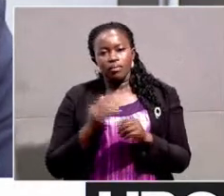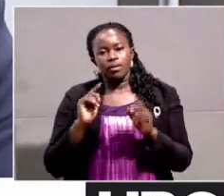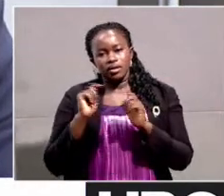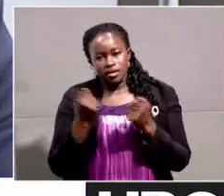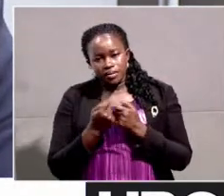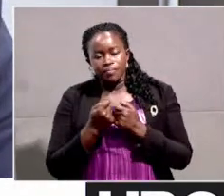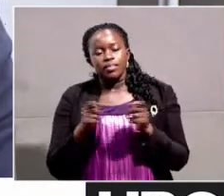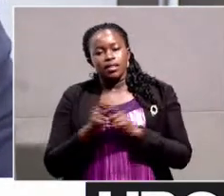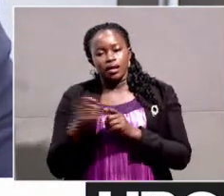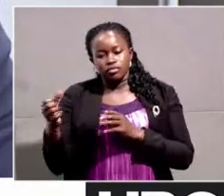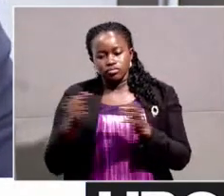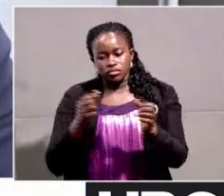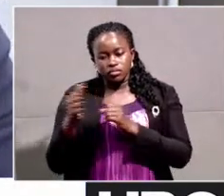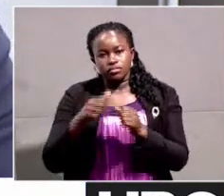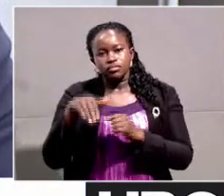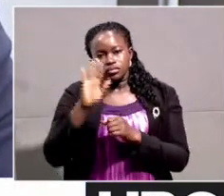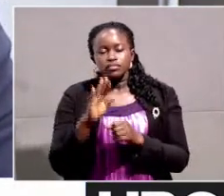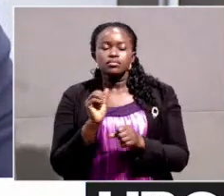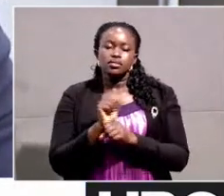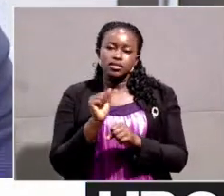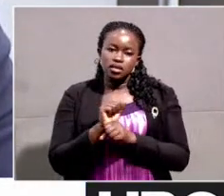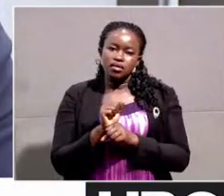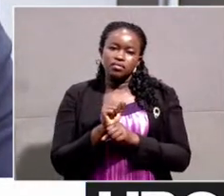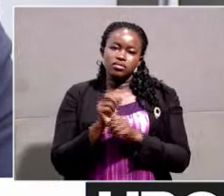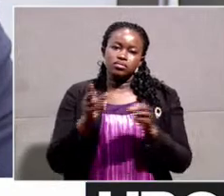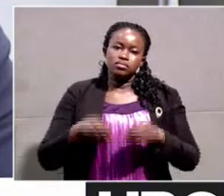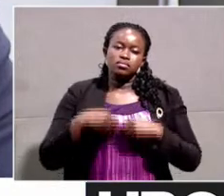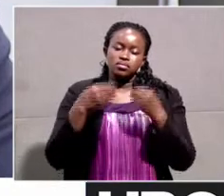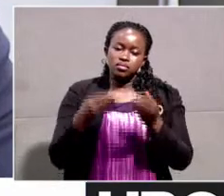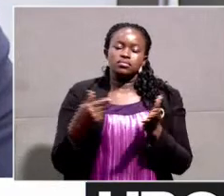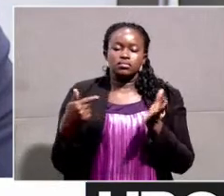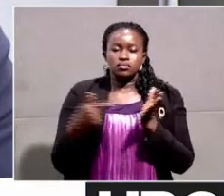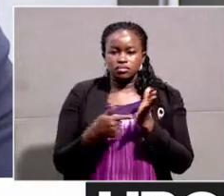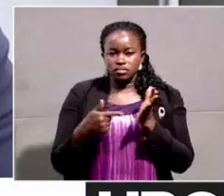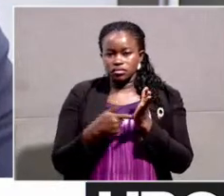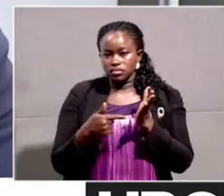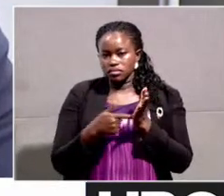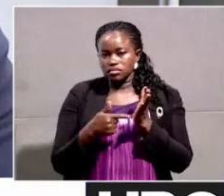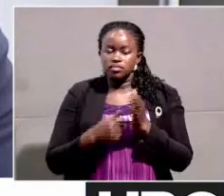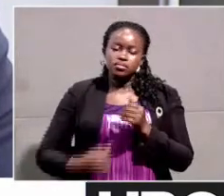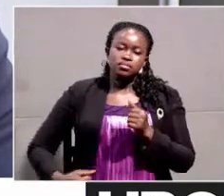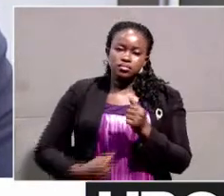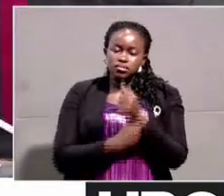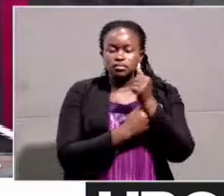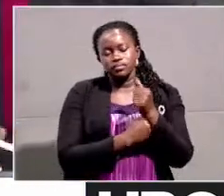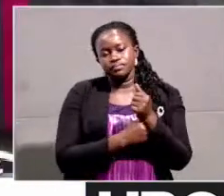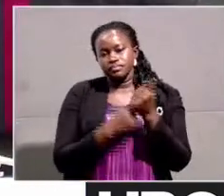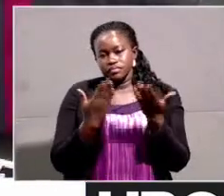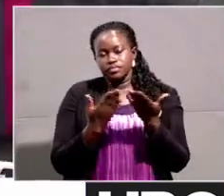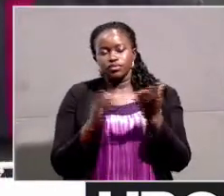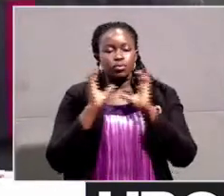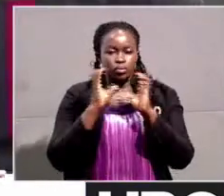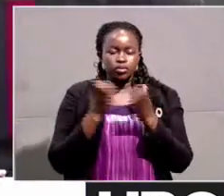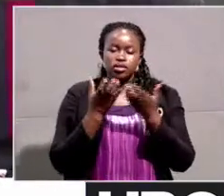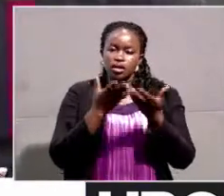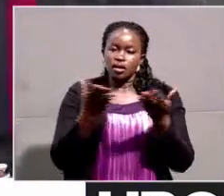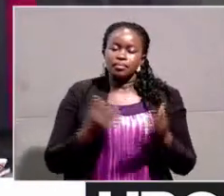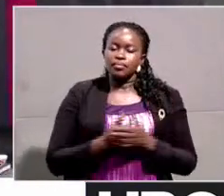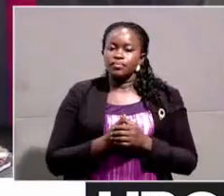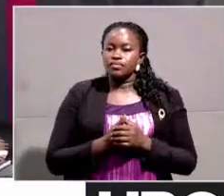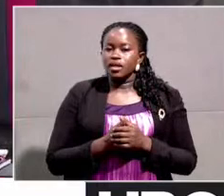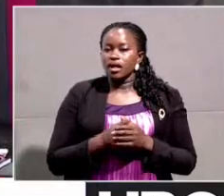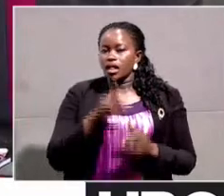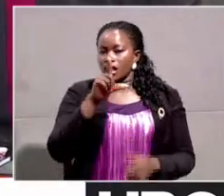recruit more staff to provide the technical backstopping to our political team. The leader of the opposition,